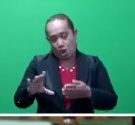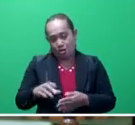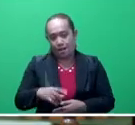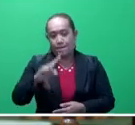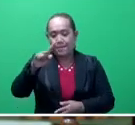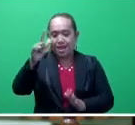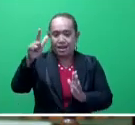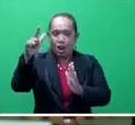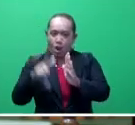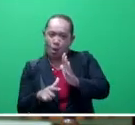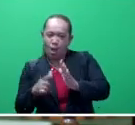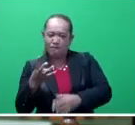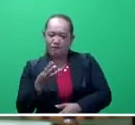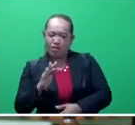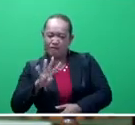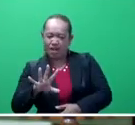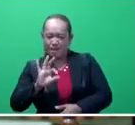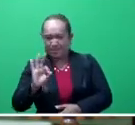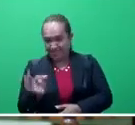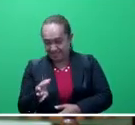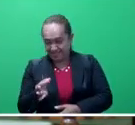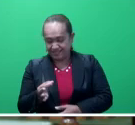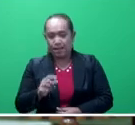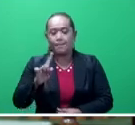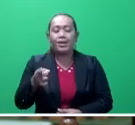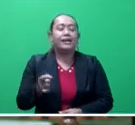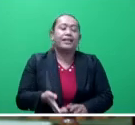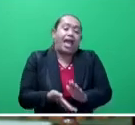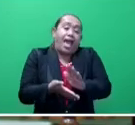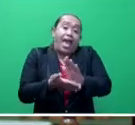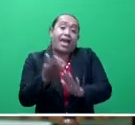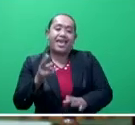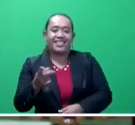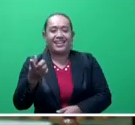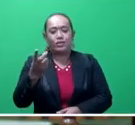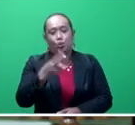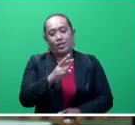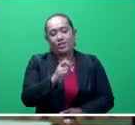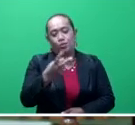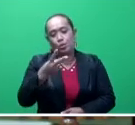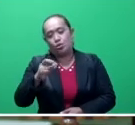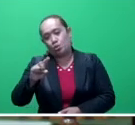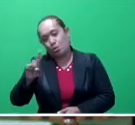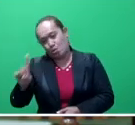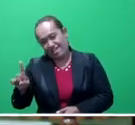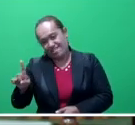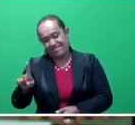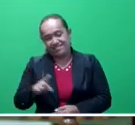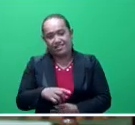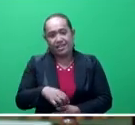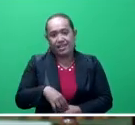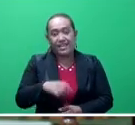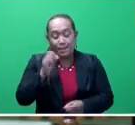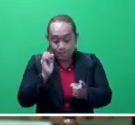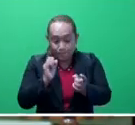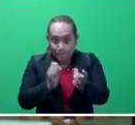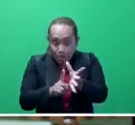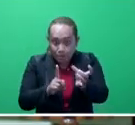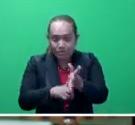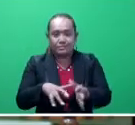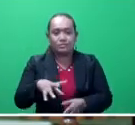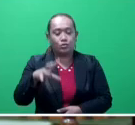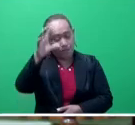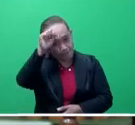but slightly higher than the 2020-2021 financial year. It is important to note that government will also